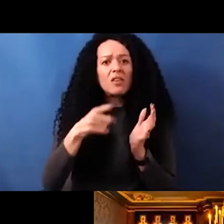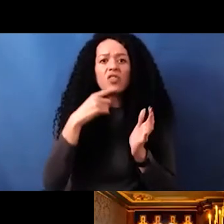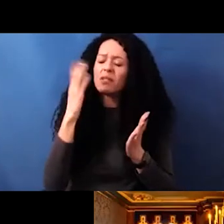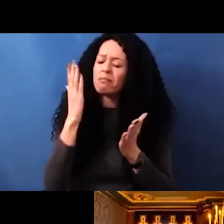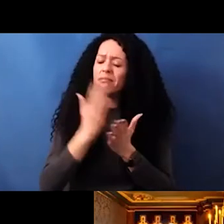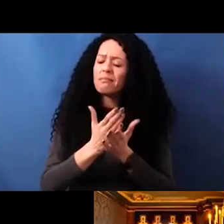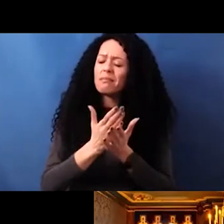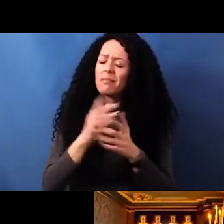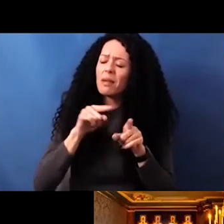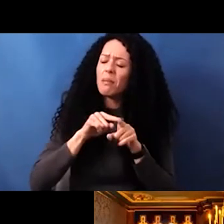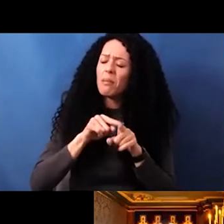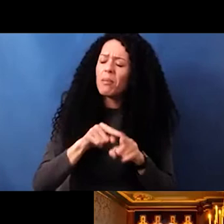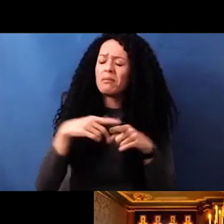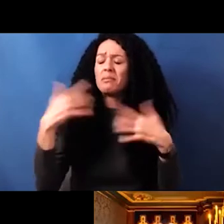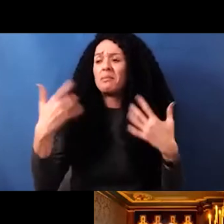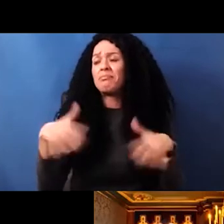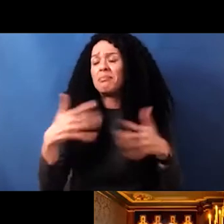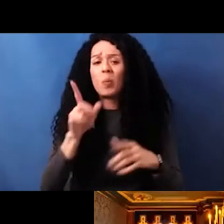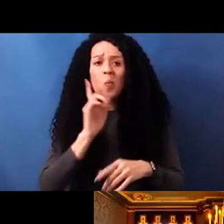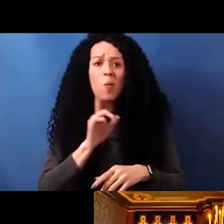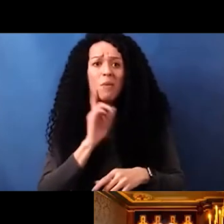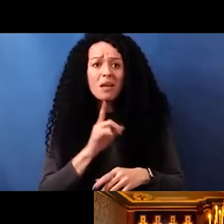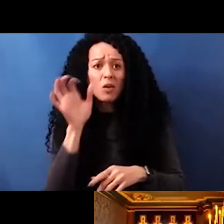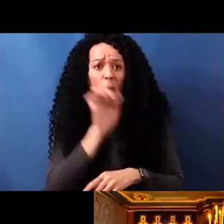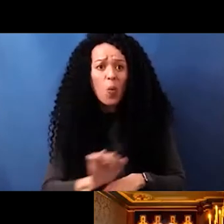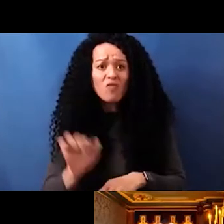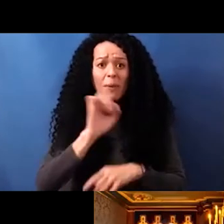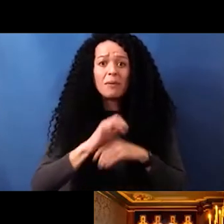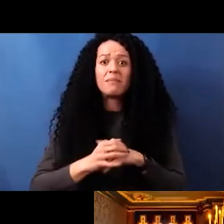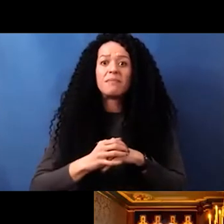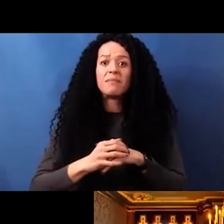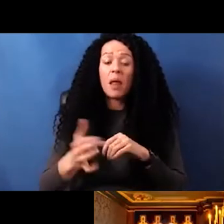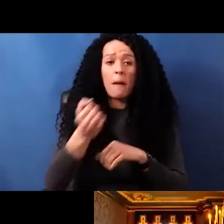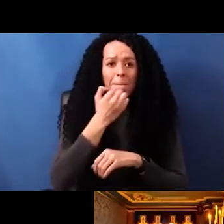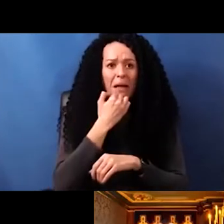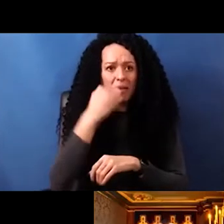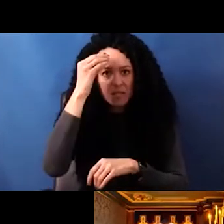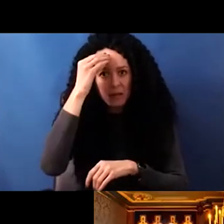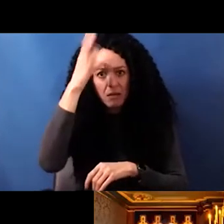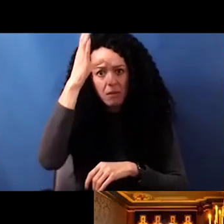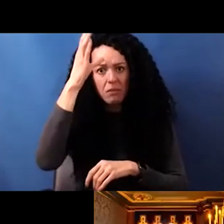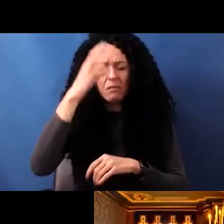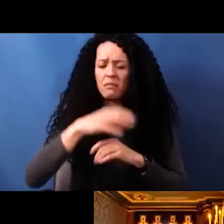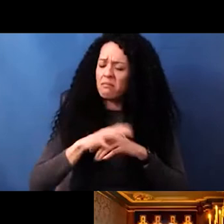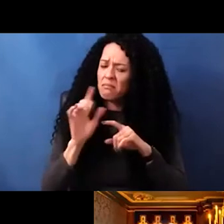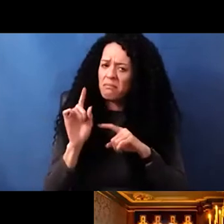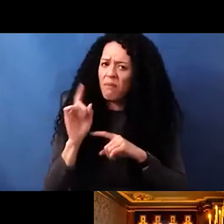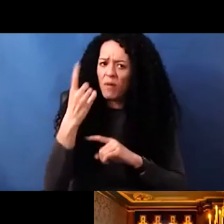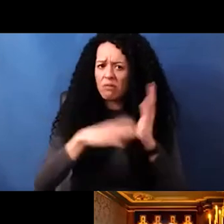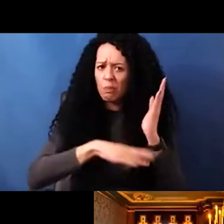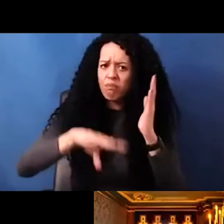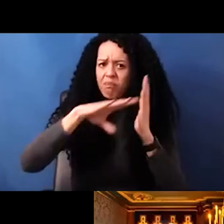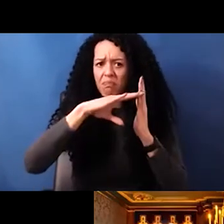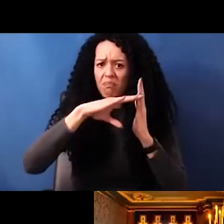most extraordinary woman in Europe. A mathematician of the very first rank, with all